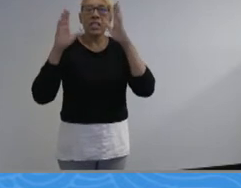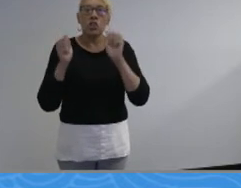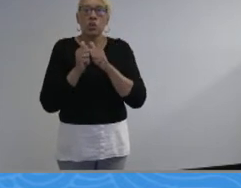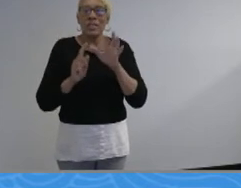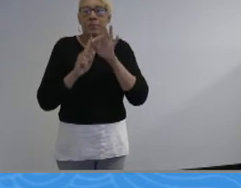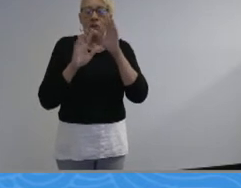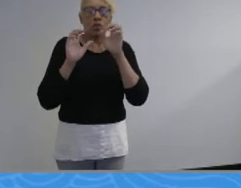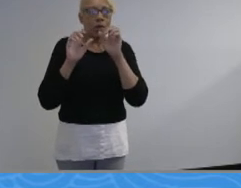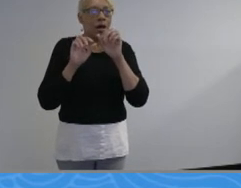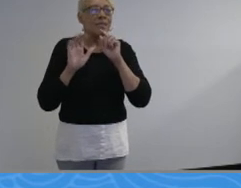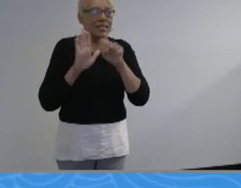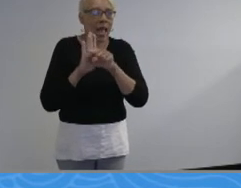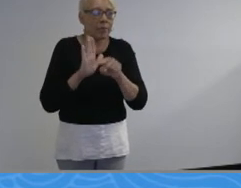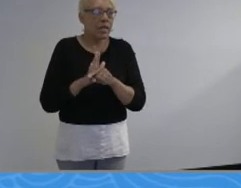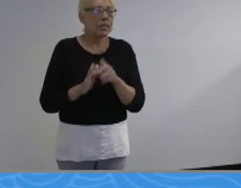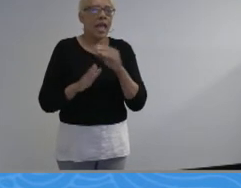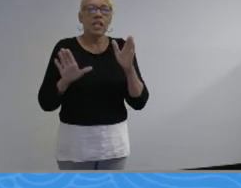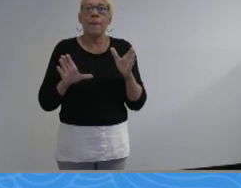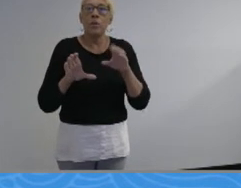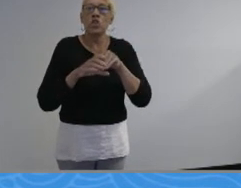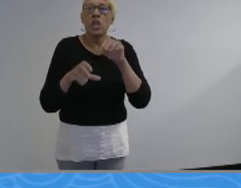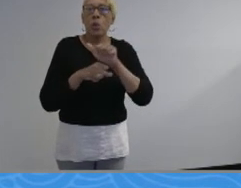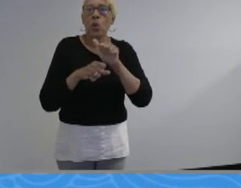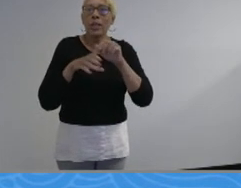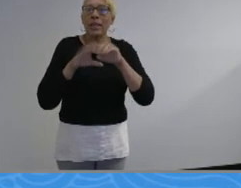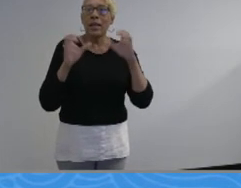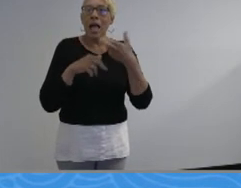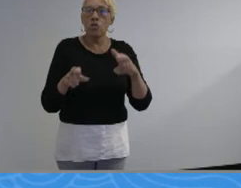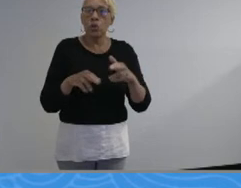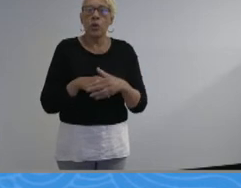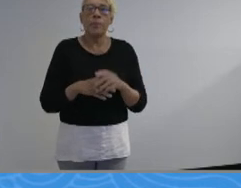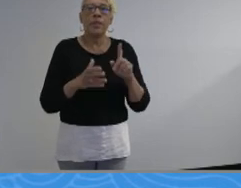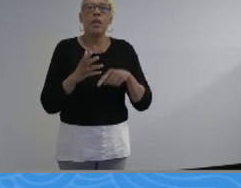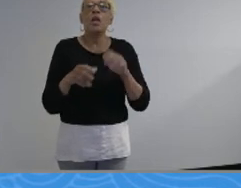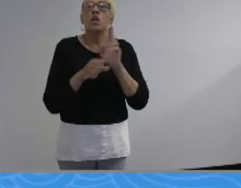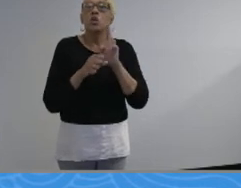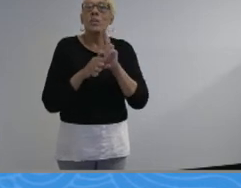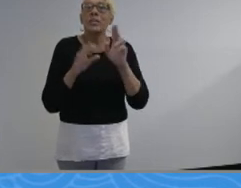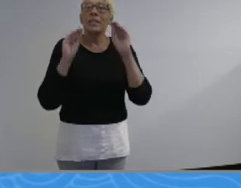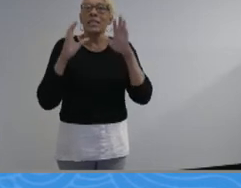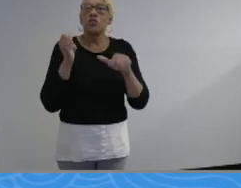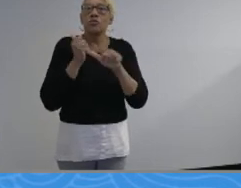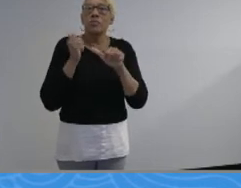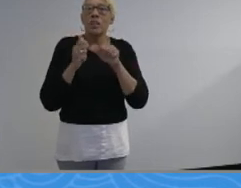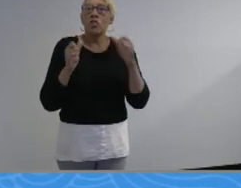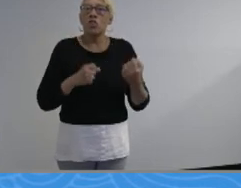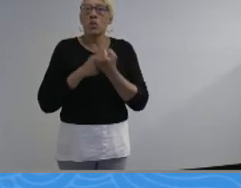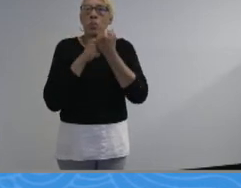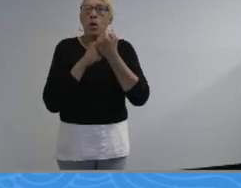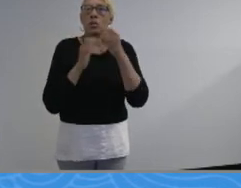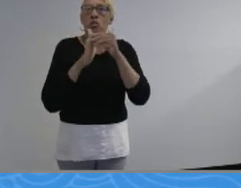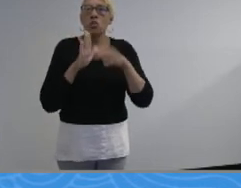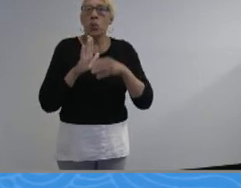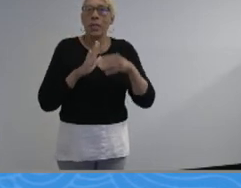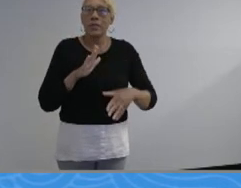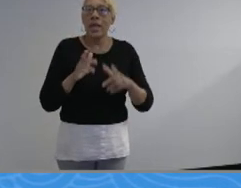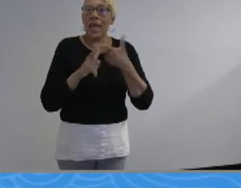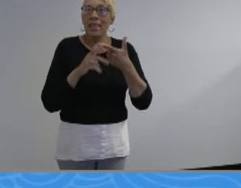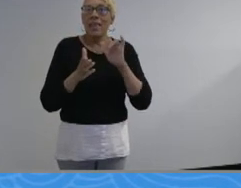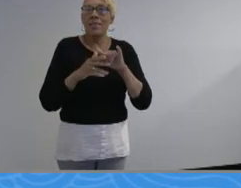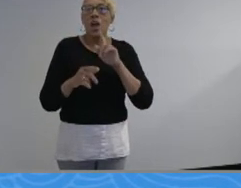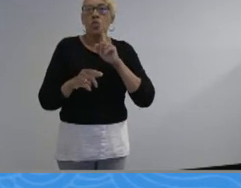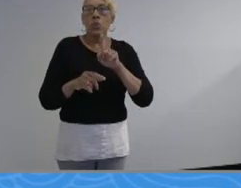the push-in work into classrooms, the use of teacher assistants to support students. And then that really